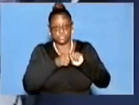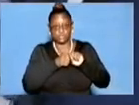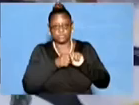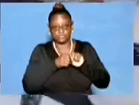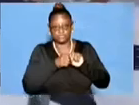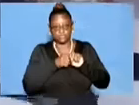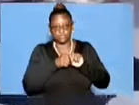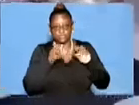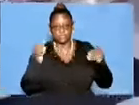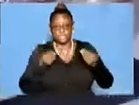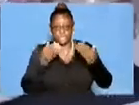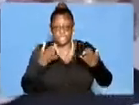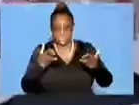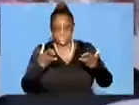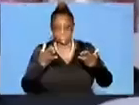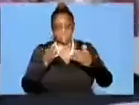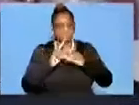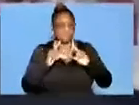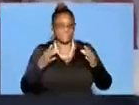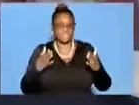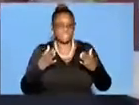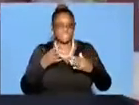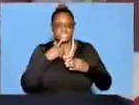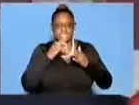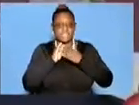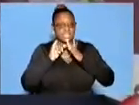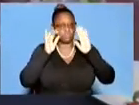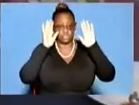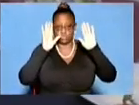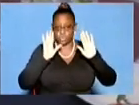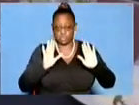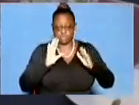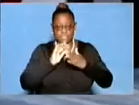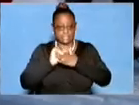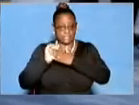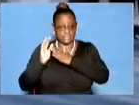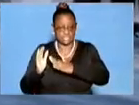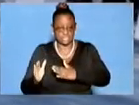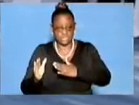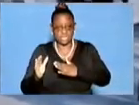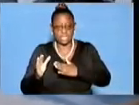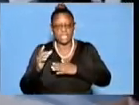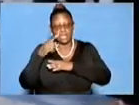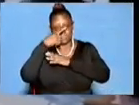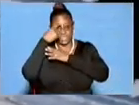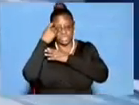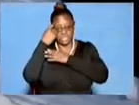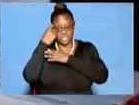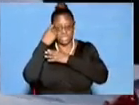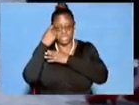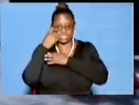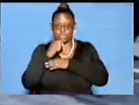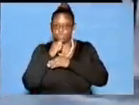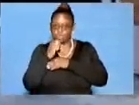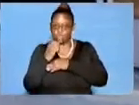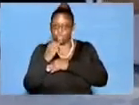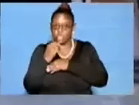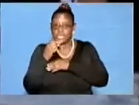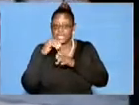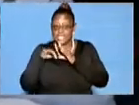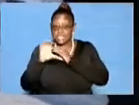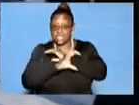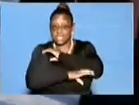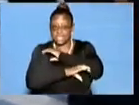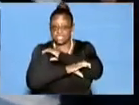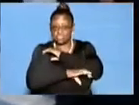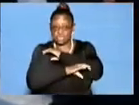vaccinations that he provided to the island. We felt that he was just doing the work as a leader. And because he was not just there in the country, but he was